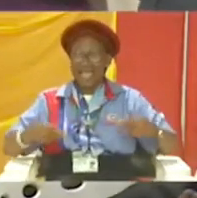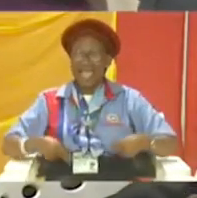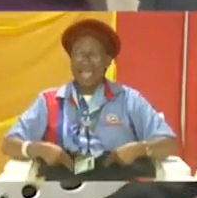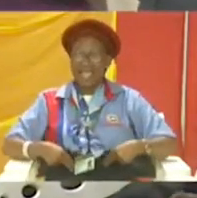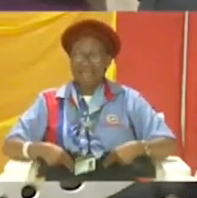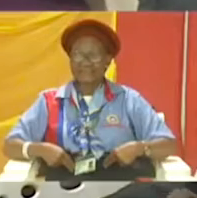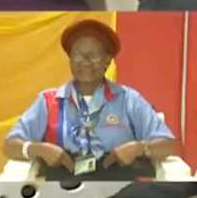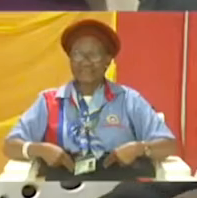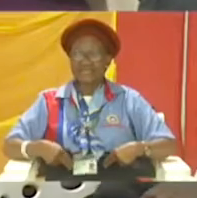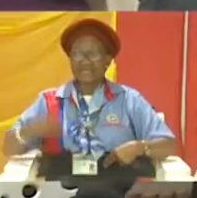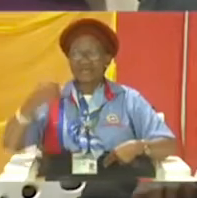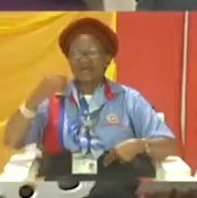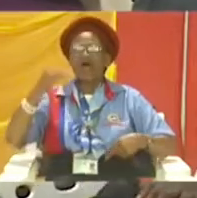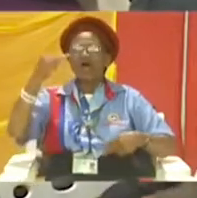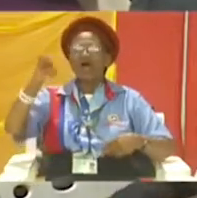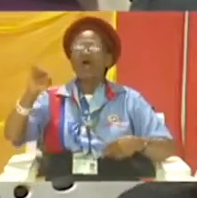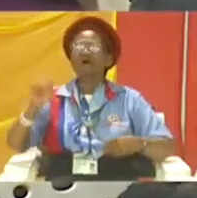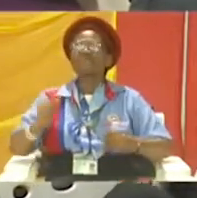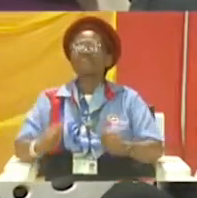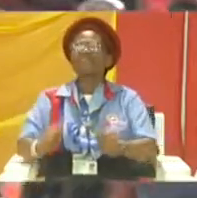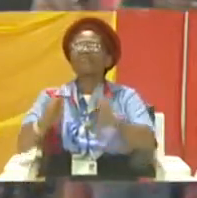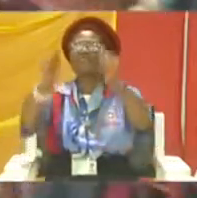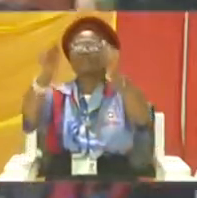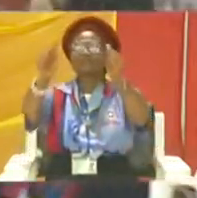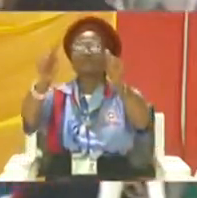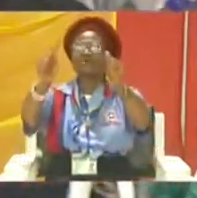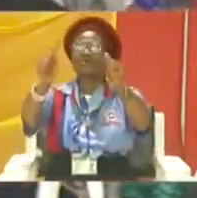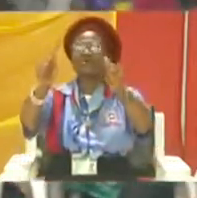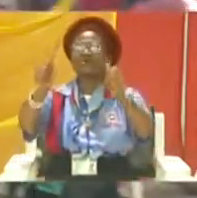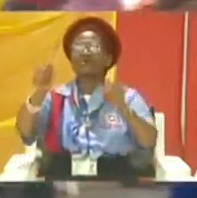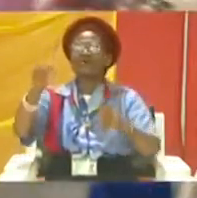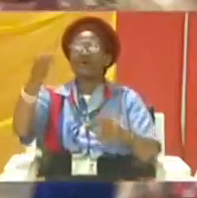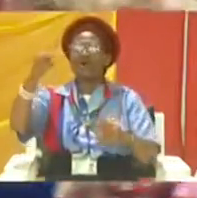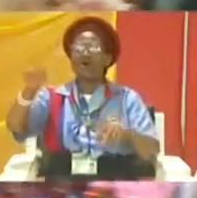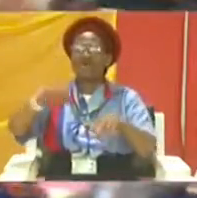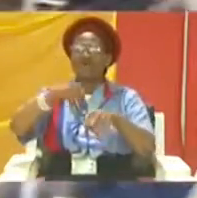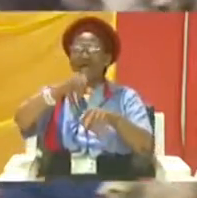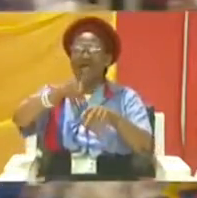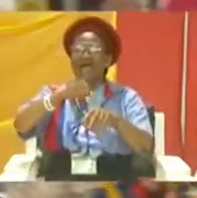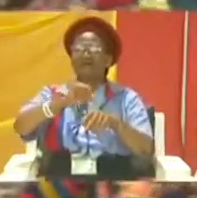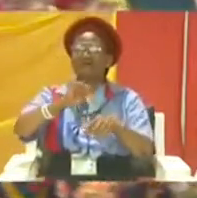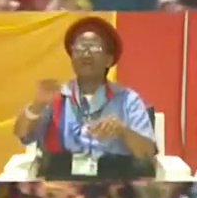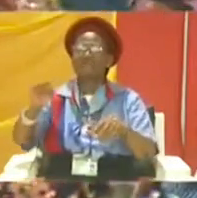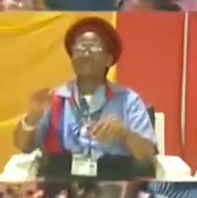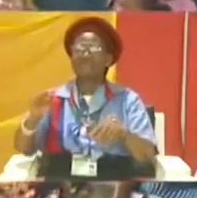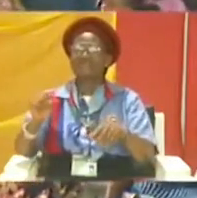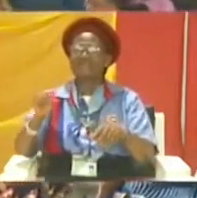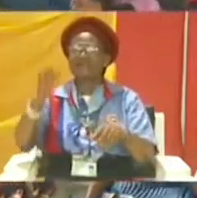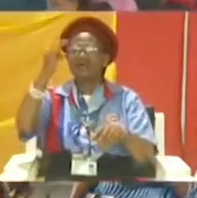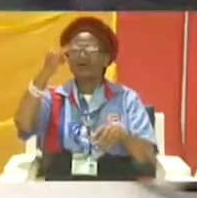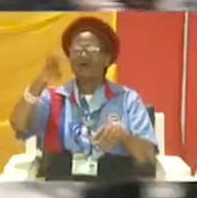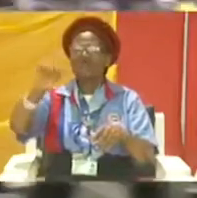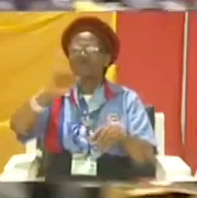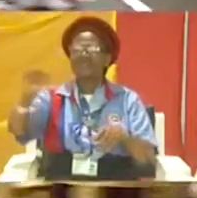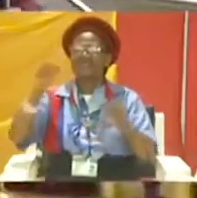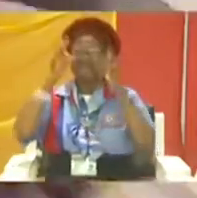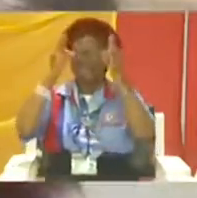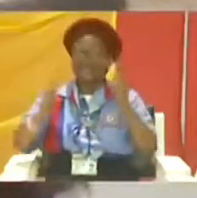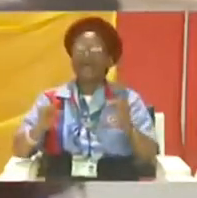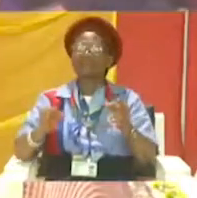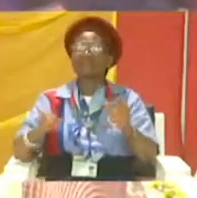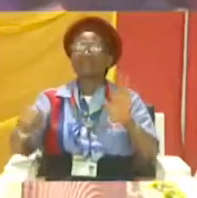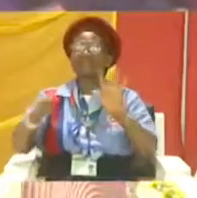health, of promotion, of anointing, of a determination to